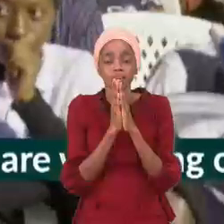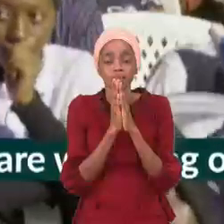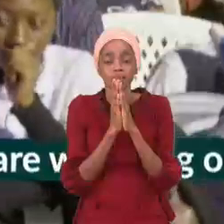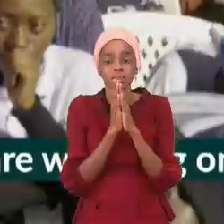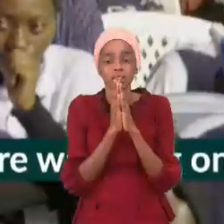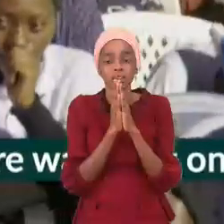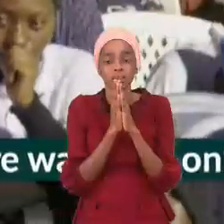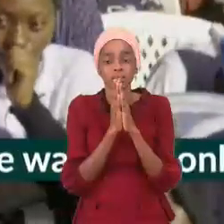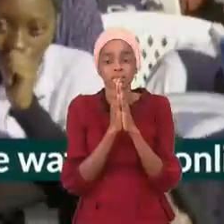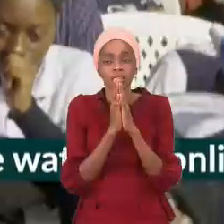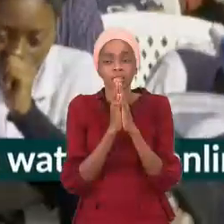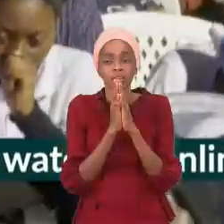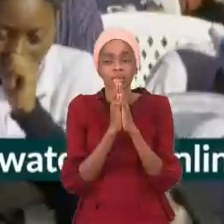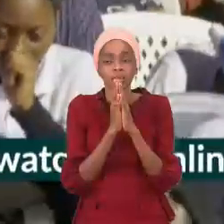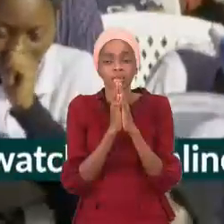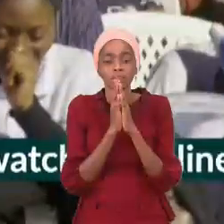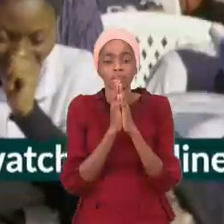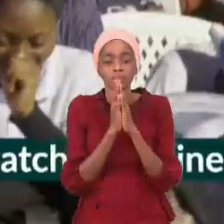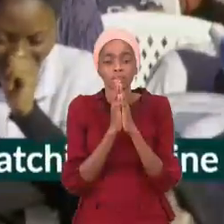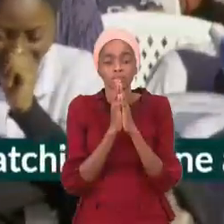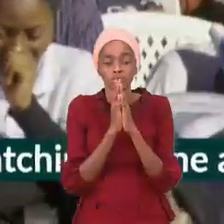wing three, can I see a sign?